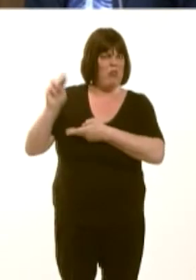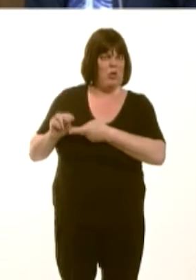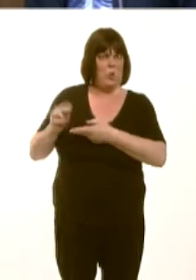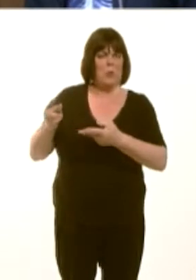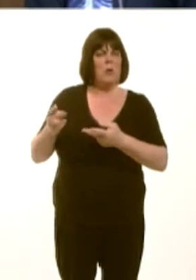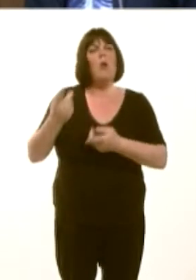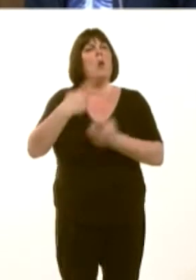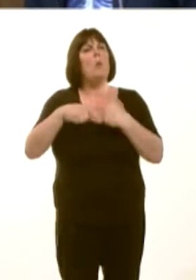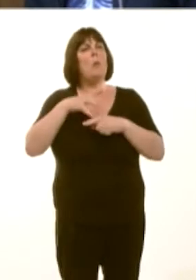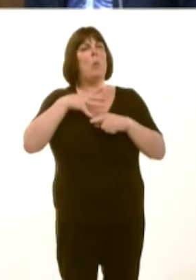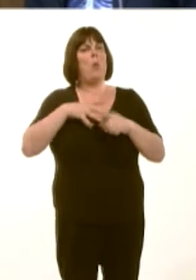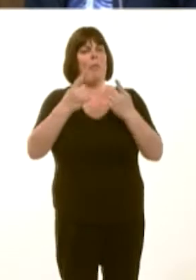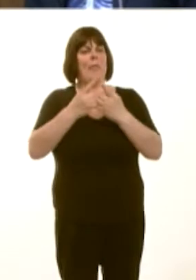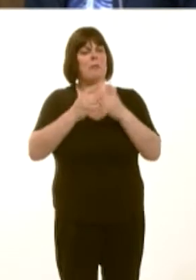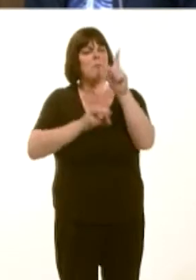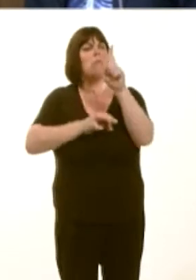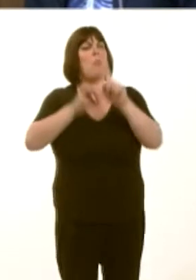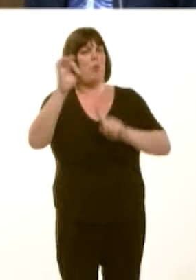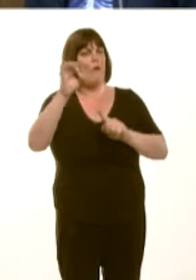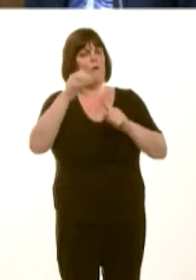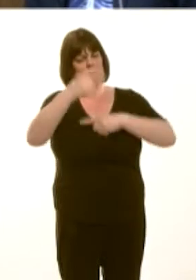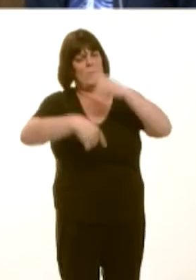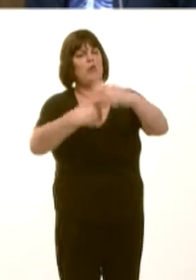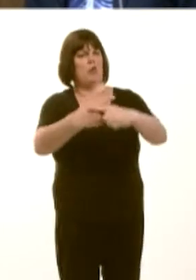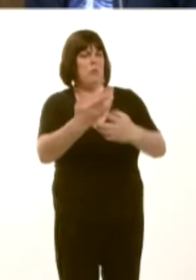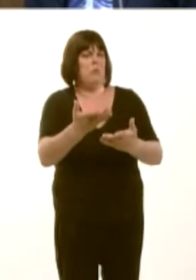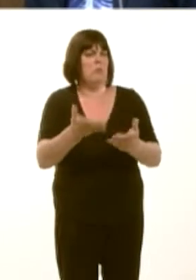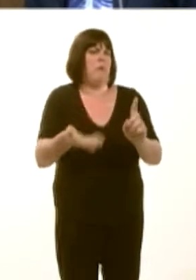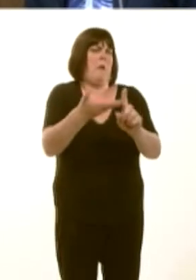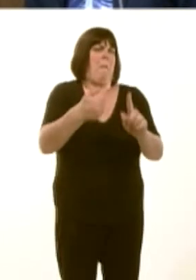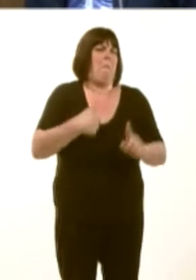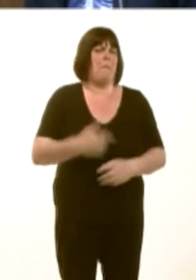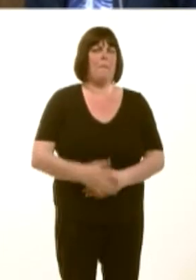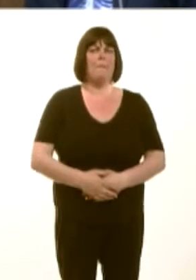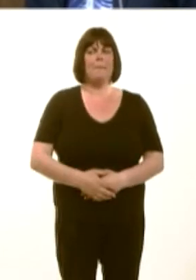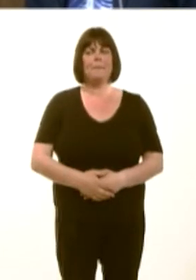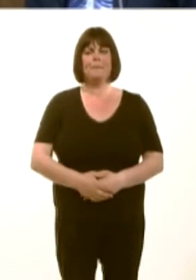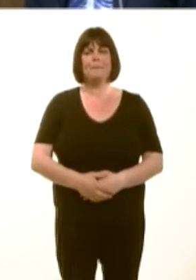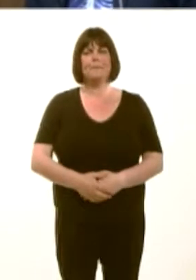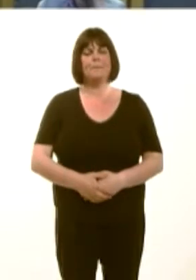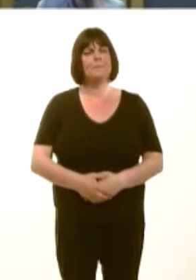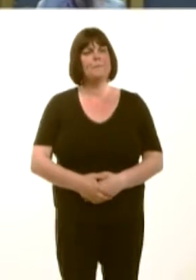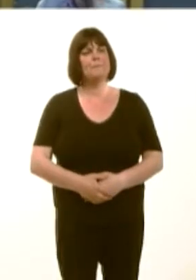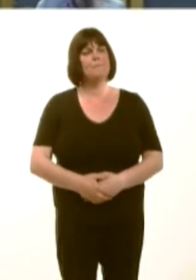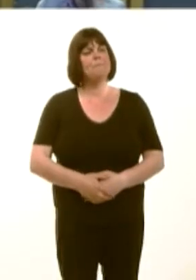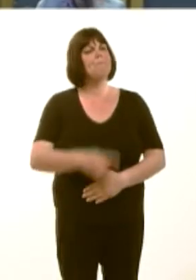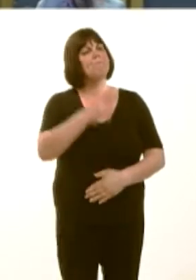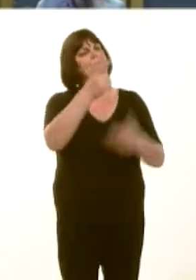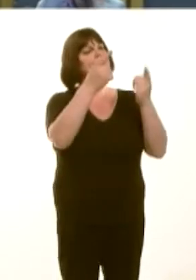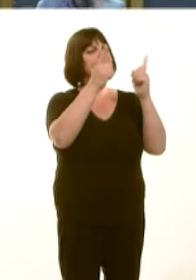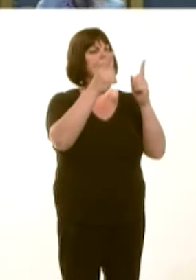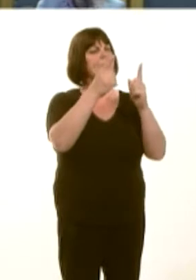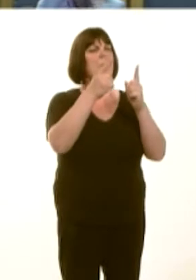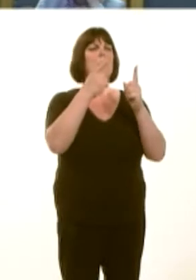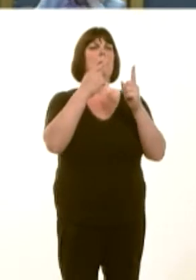that we want to see things changing for the better over the next year. John Griffiths. Will the First Minister make a statement on the